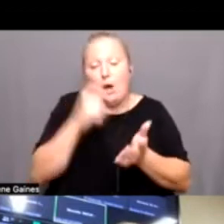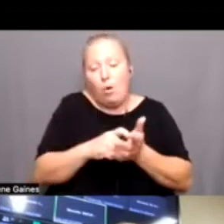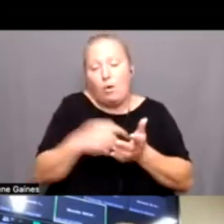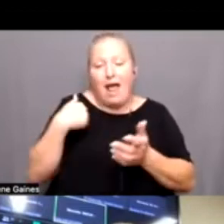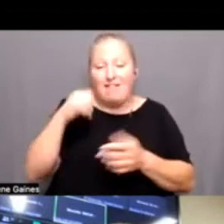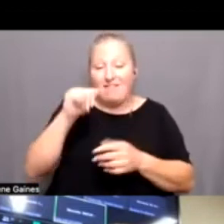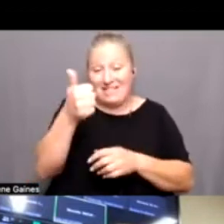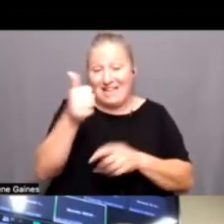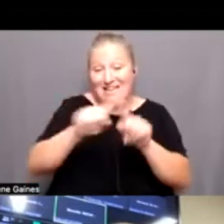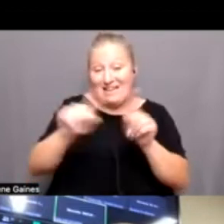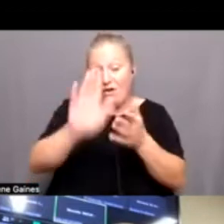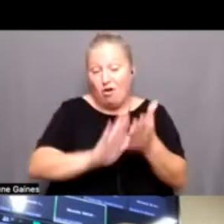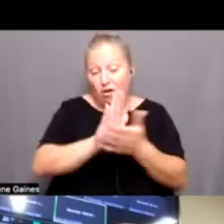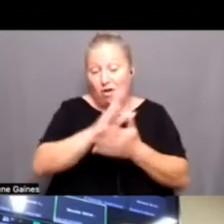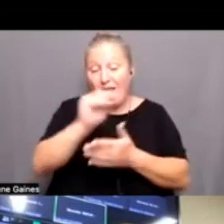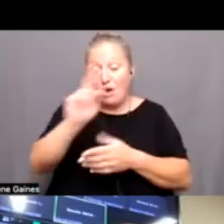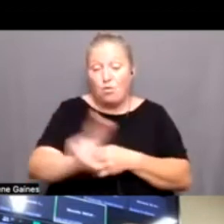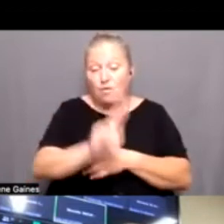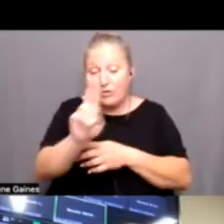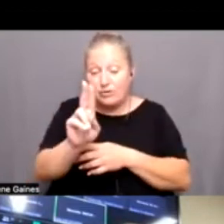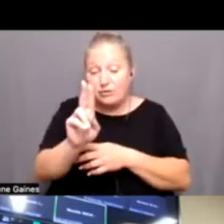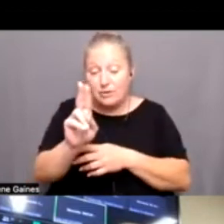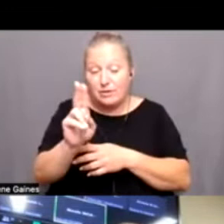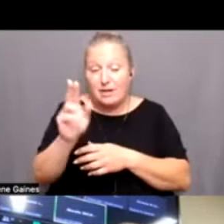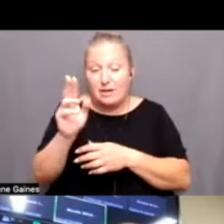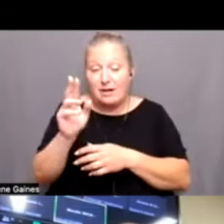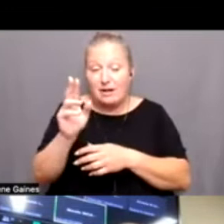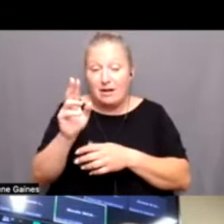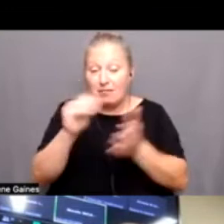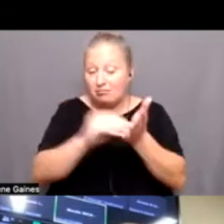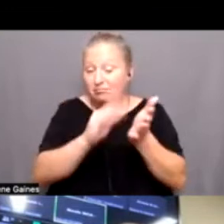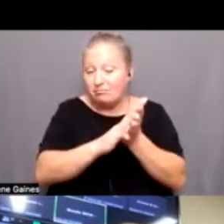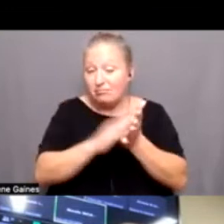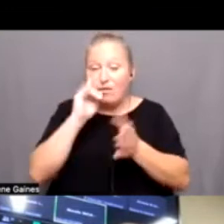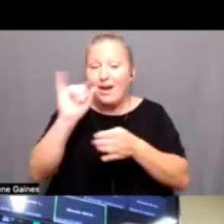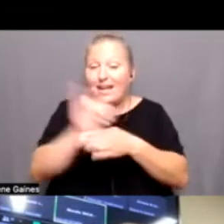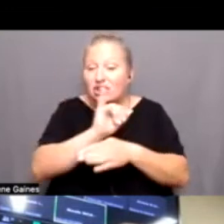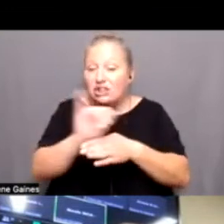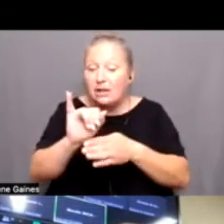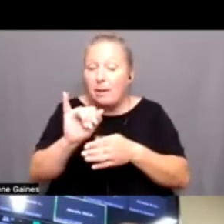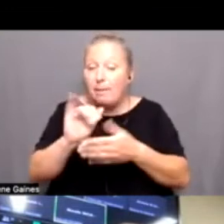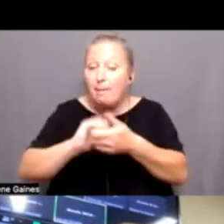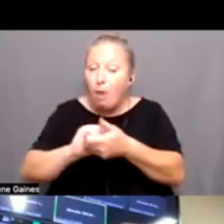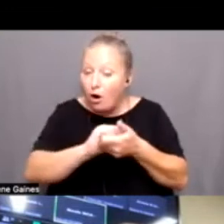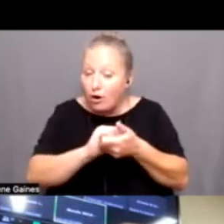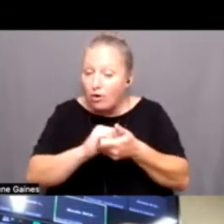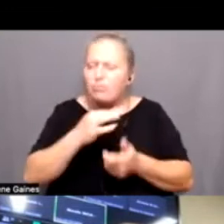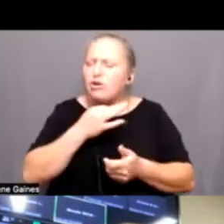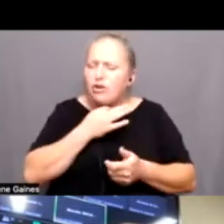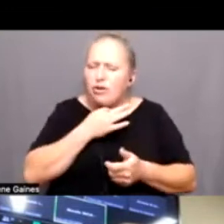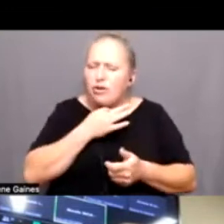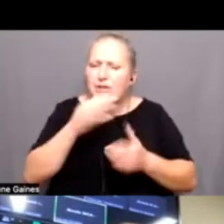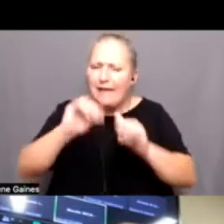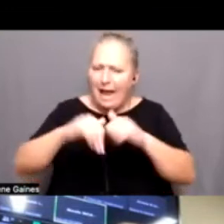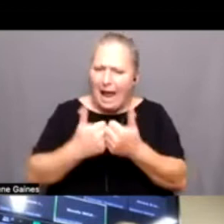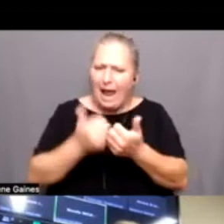10 different colleges and universities that are indicated as internship partners. And I'm really curious about